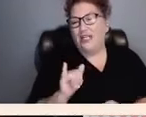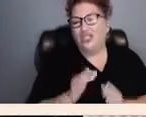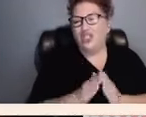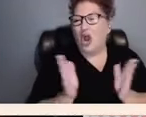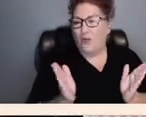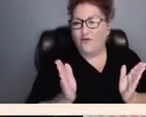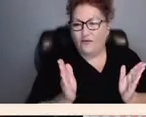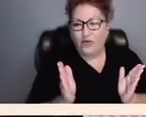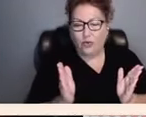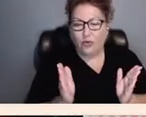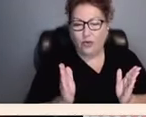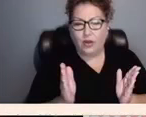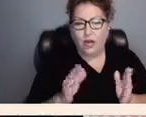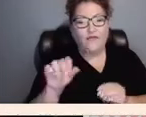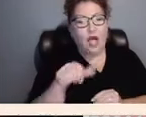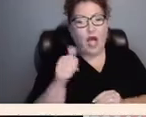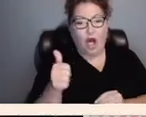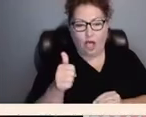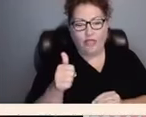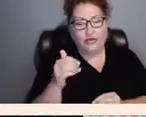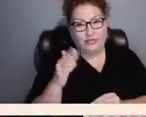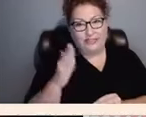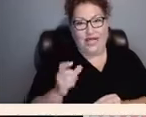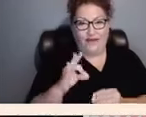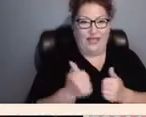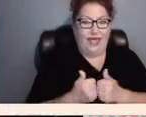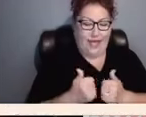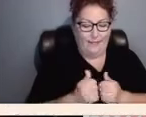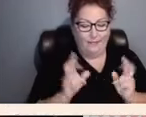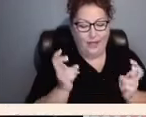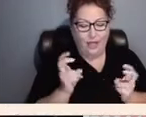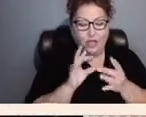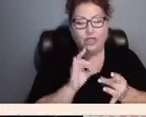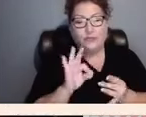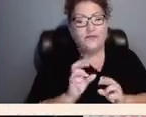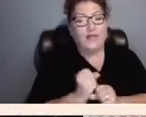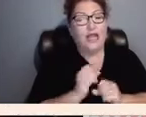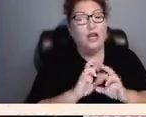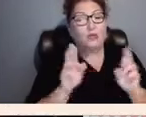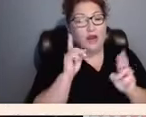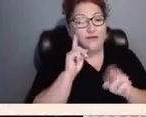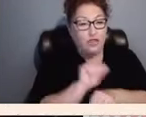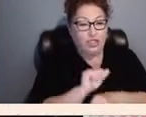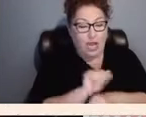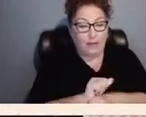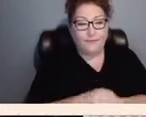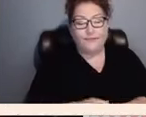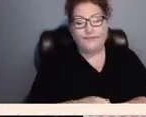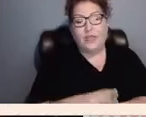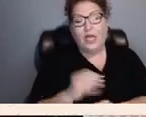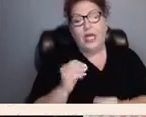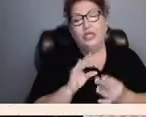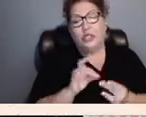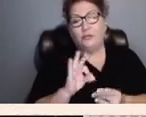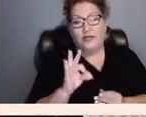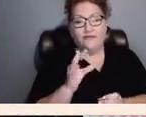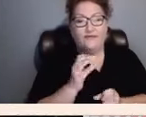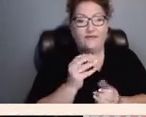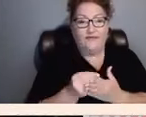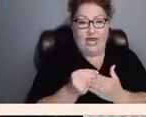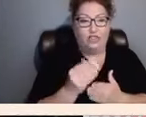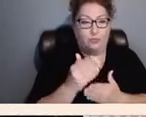the other side of the game in terms of getting ready for a job, in terms of the financial side. And